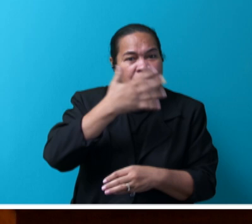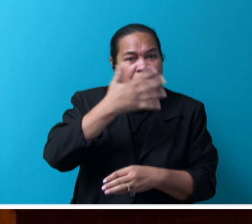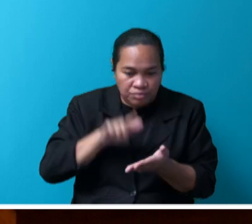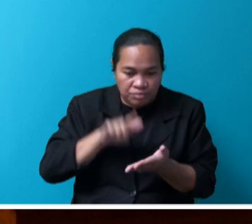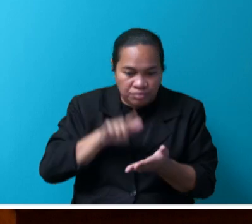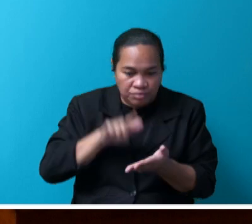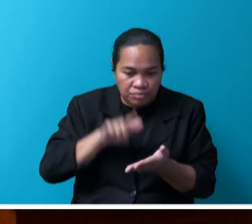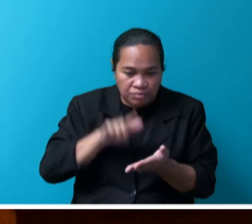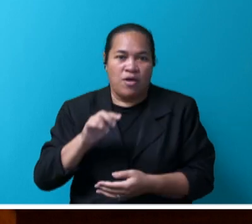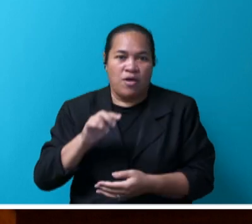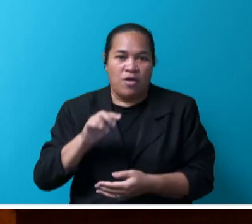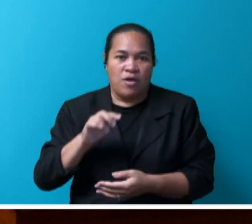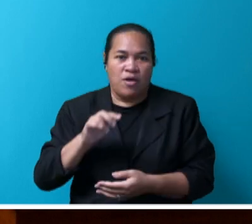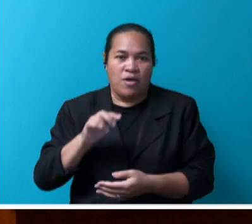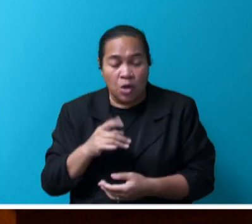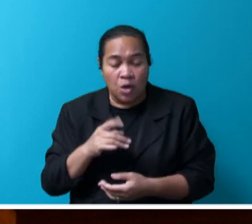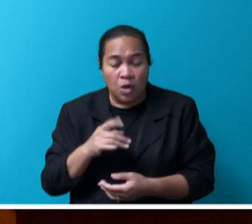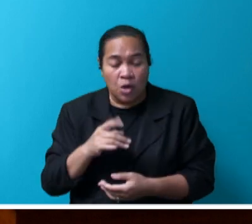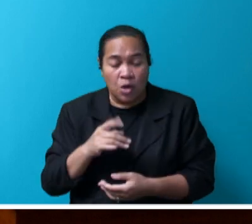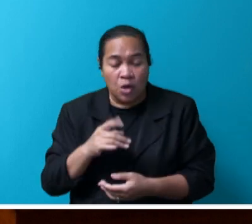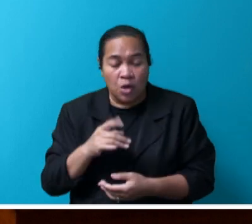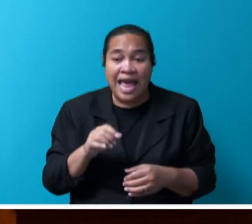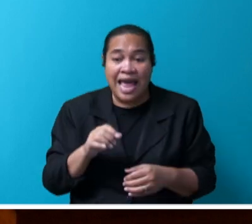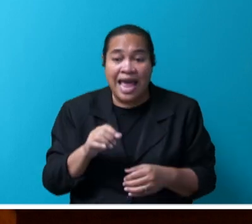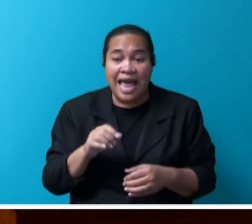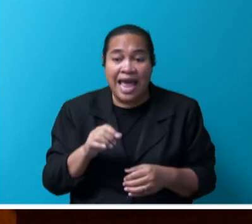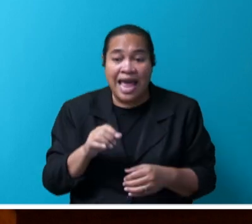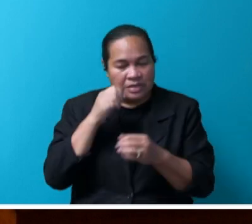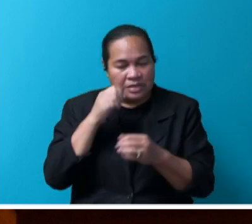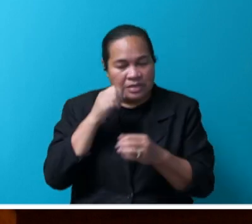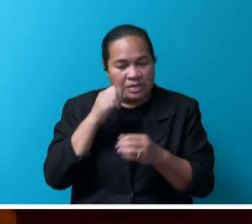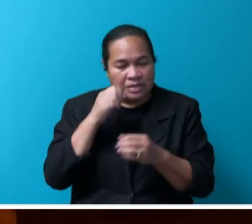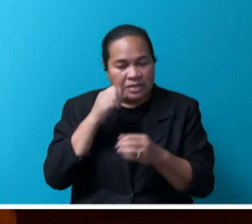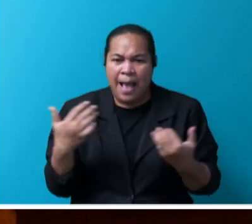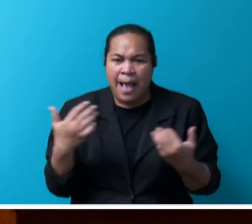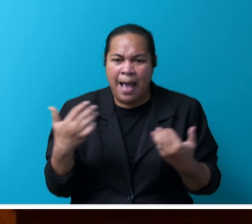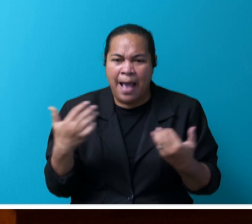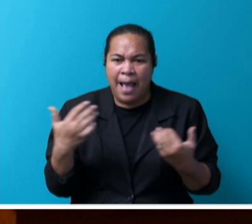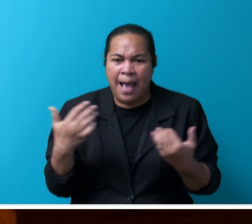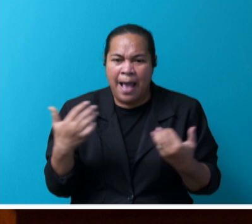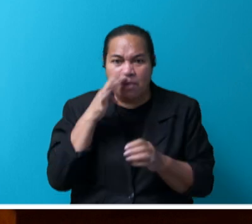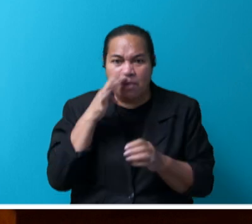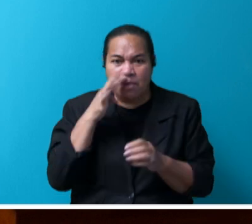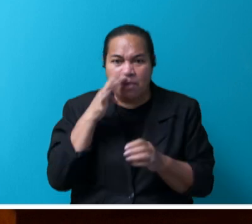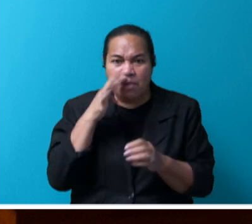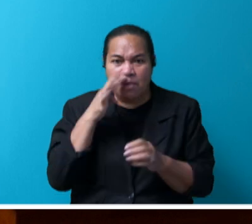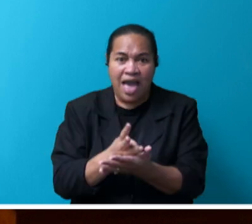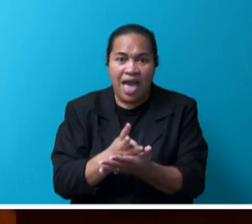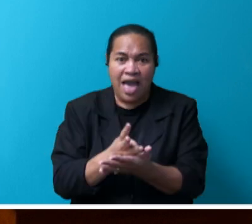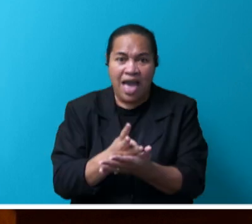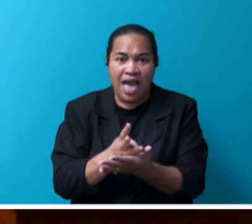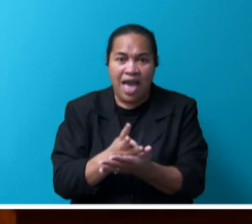happy. However, the coalition government will ensure that it introduces policies and initiatives